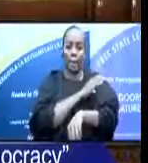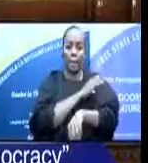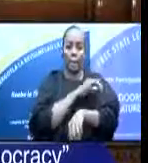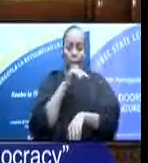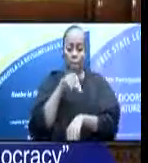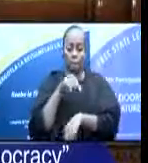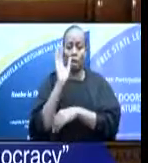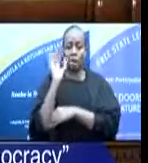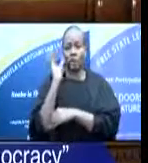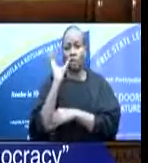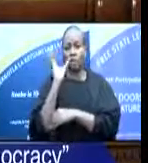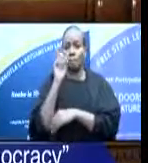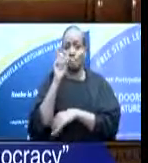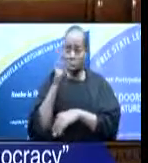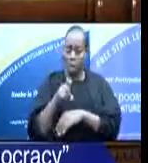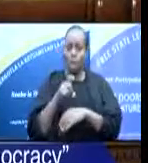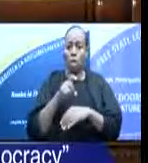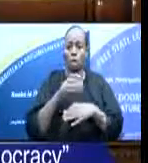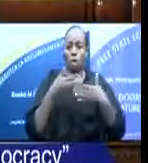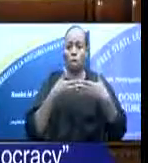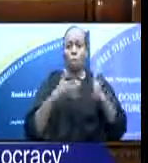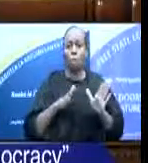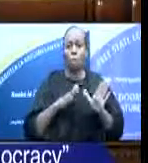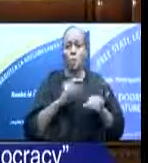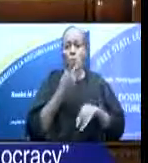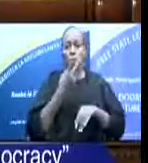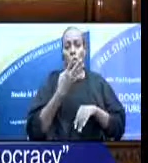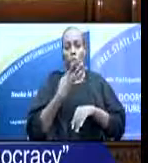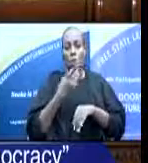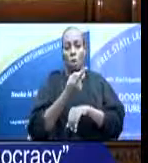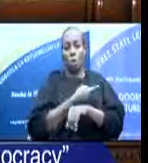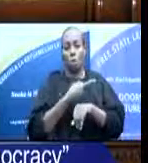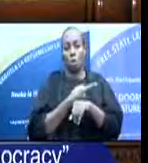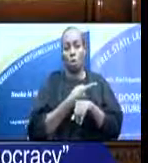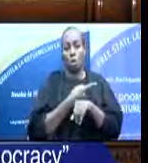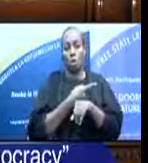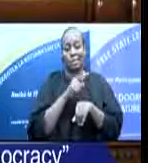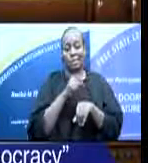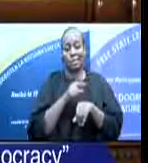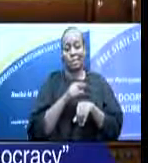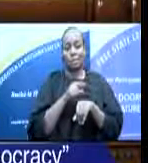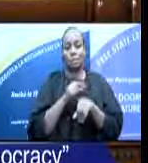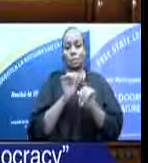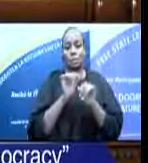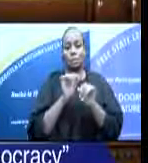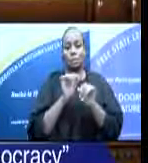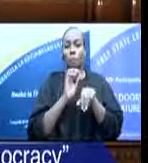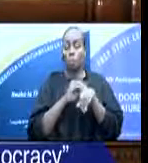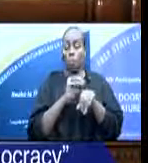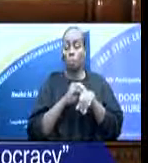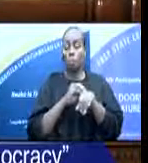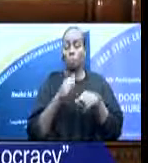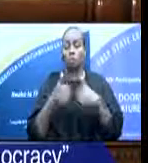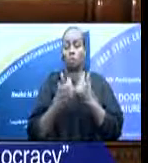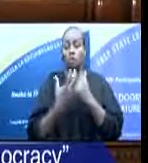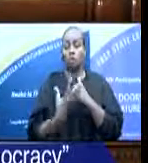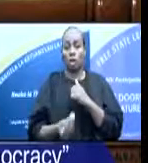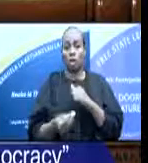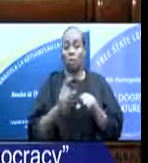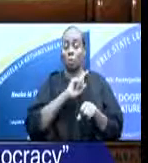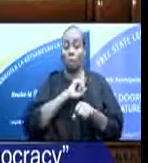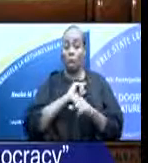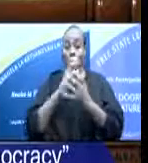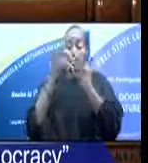rona di sebetse 24 hours. Mme hona ho baka bothata ho department hobane budget e lefapha